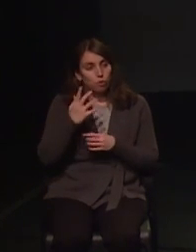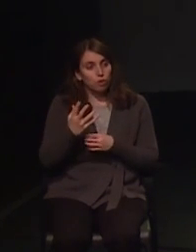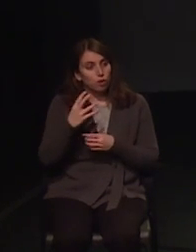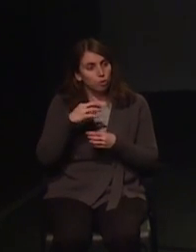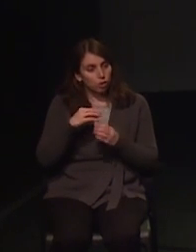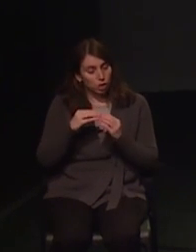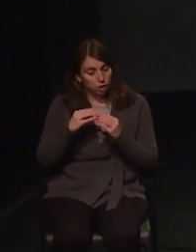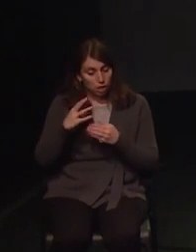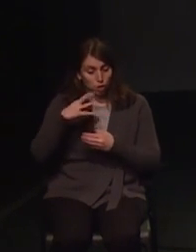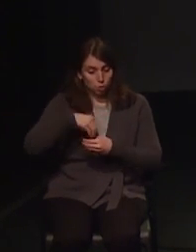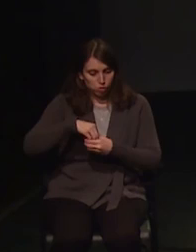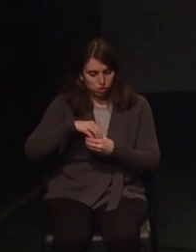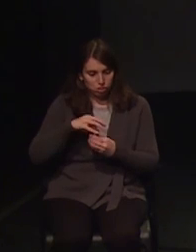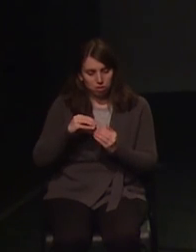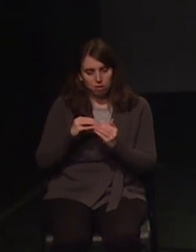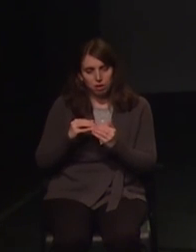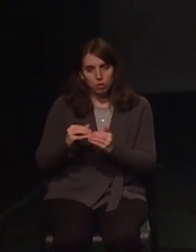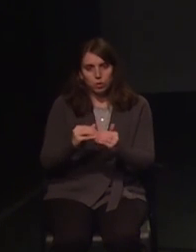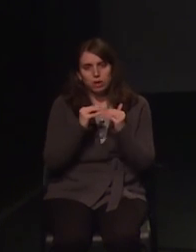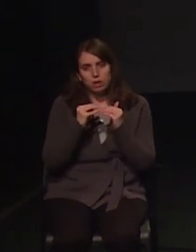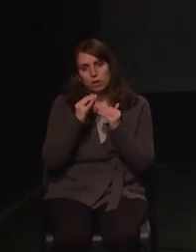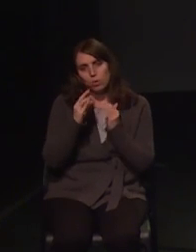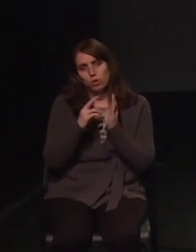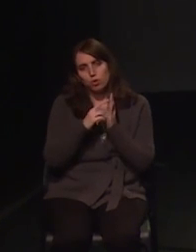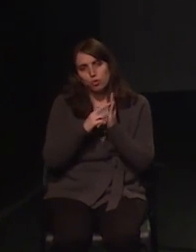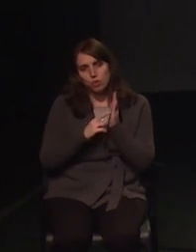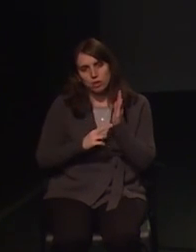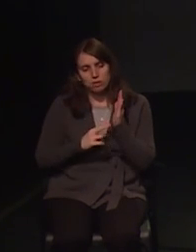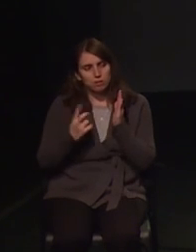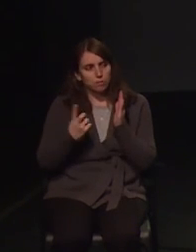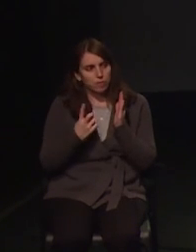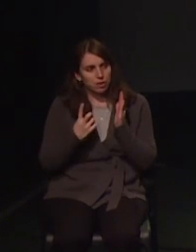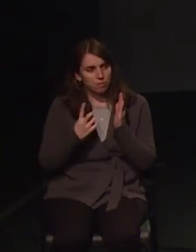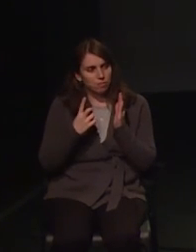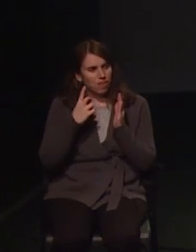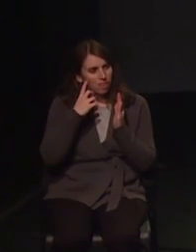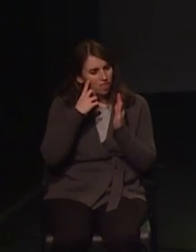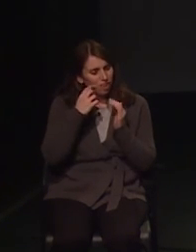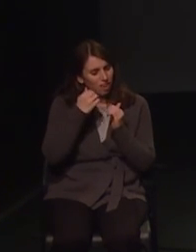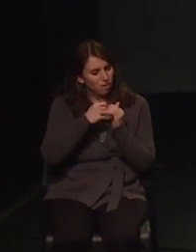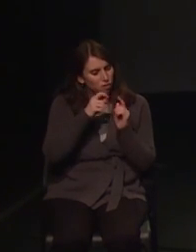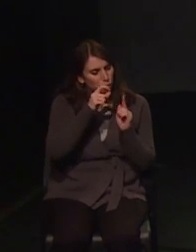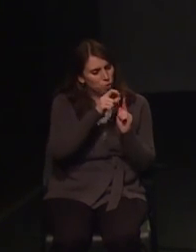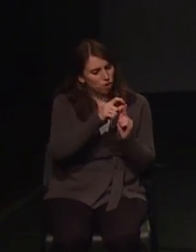going to read something because I think every word should be said.